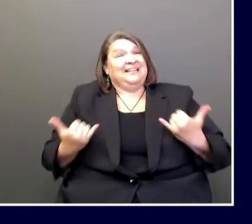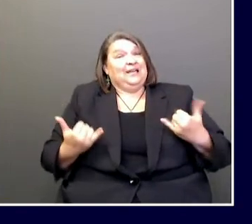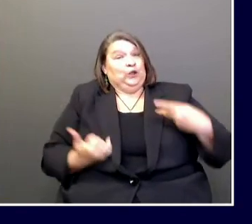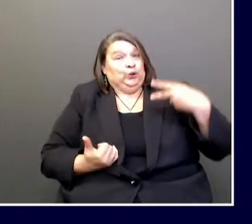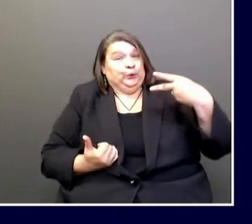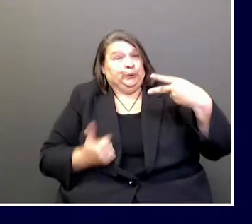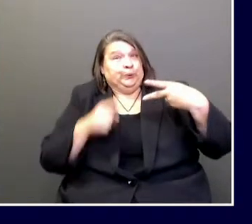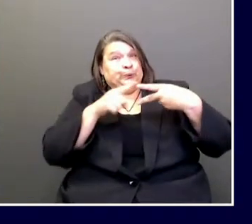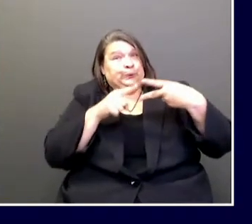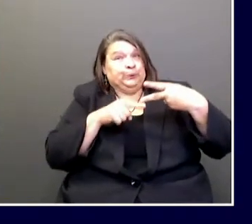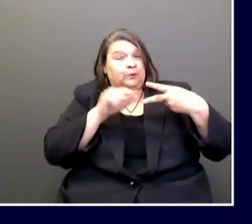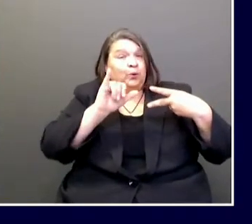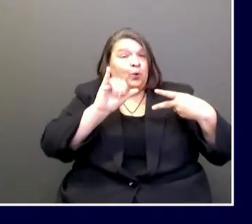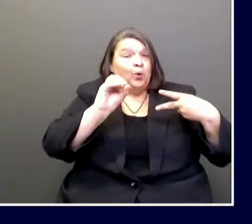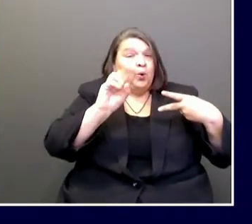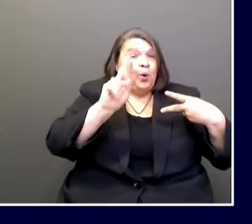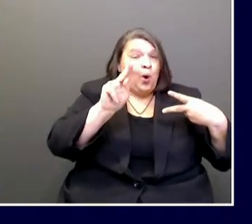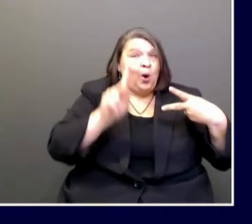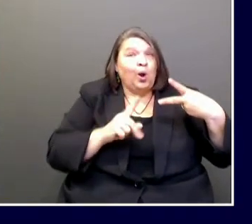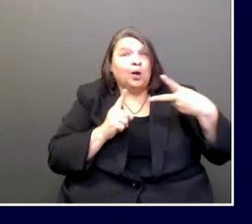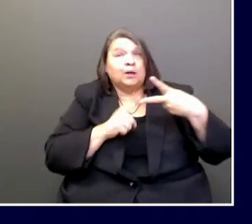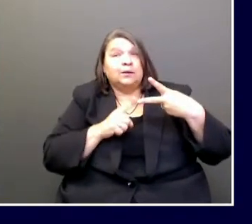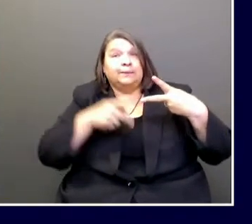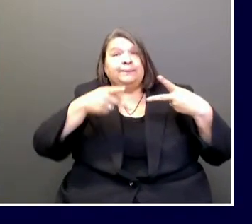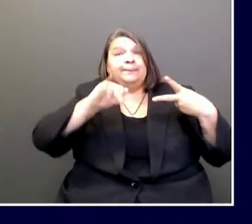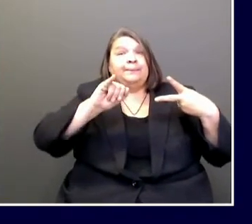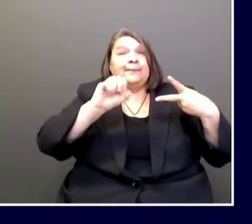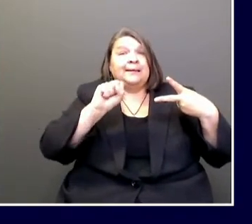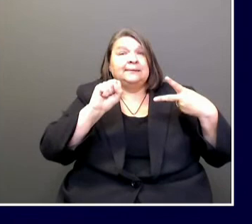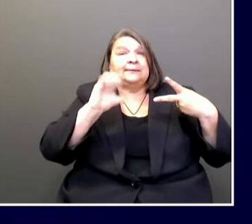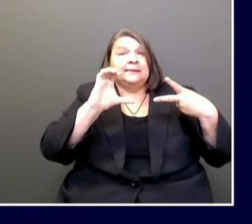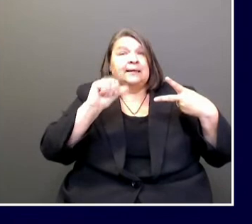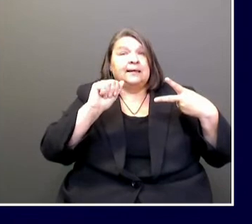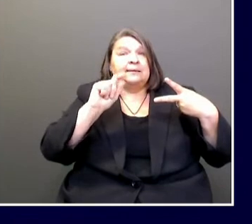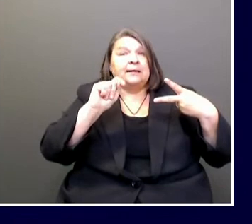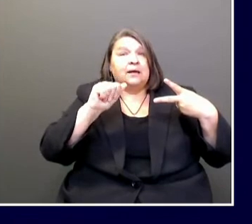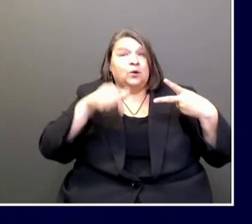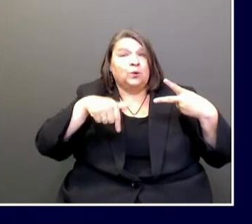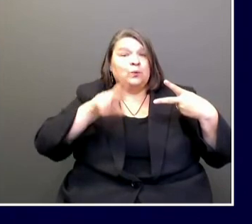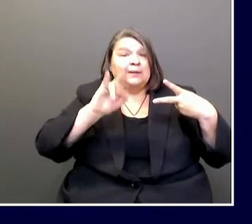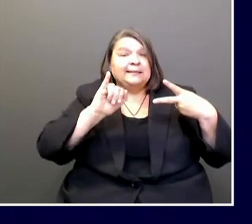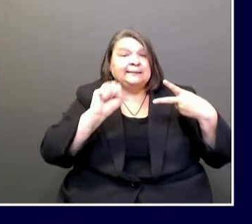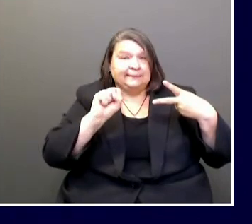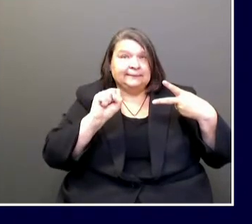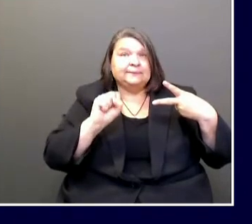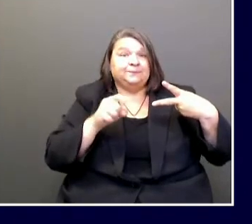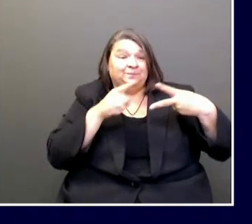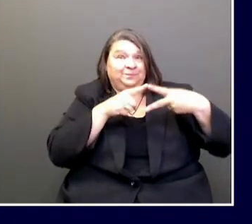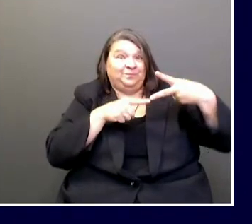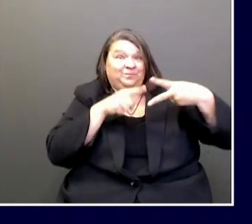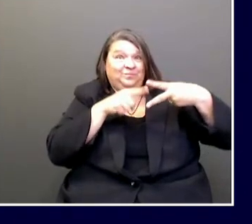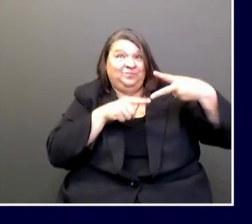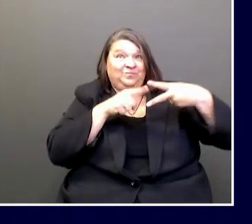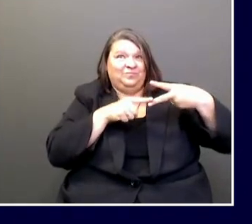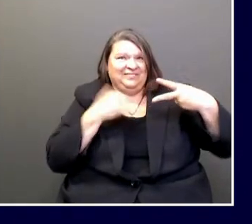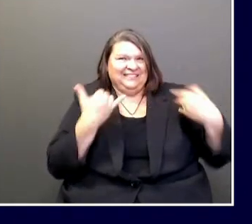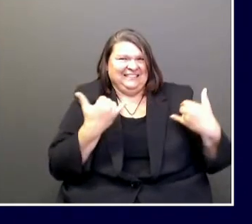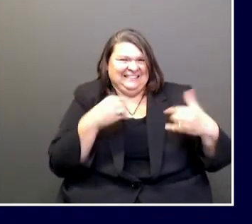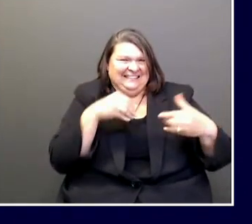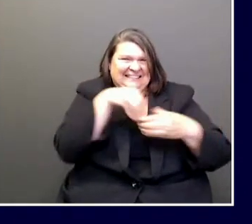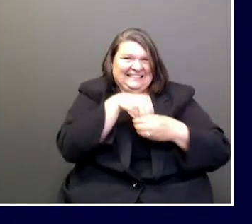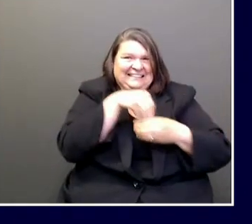and Piscataquis. So what has changed is the recommendation for the 8,000